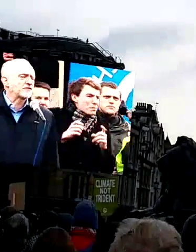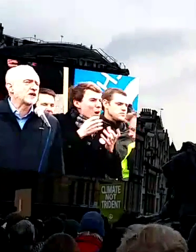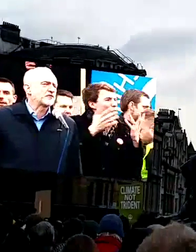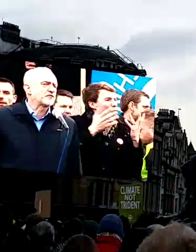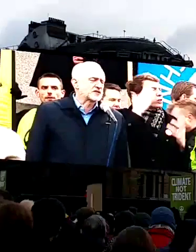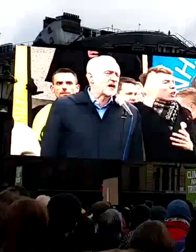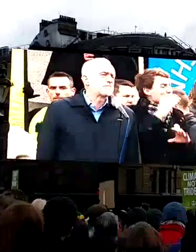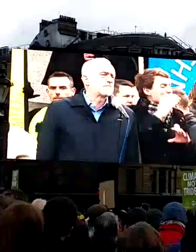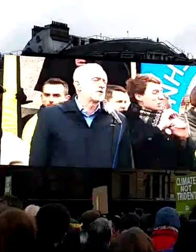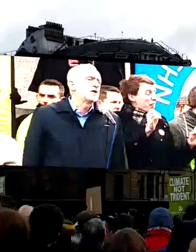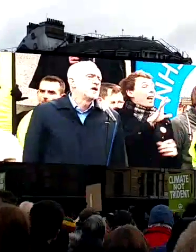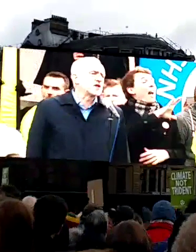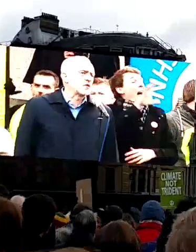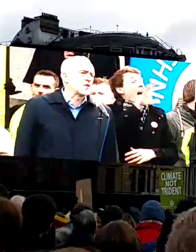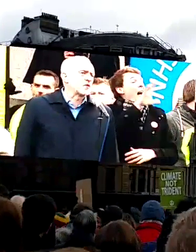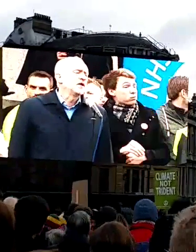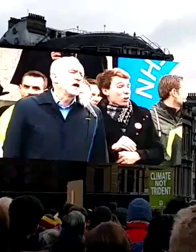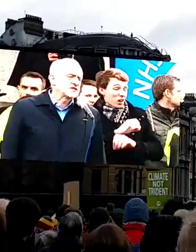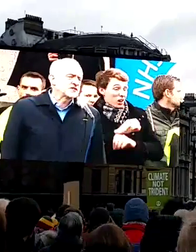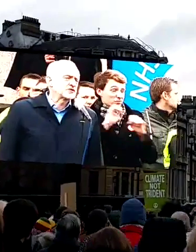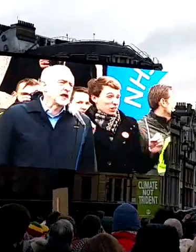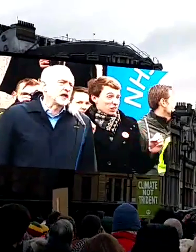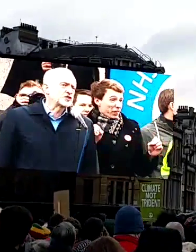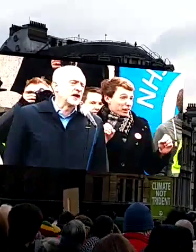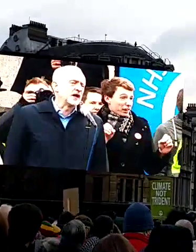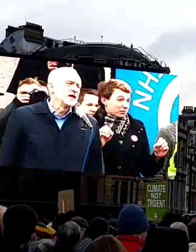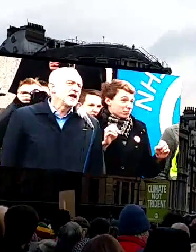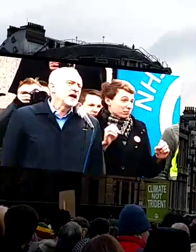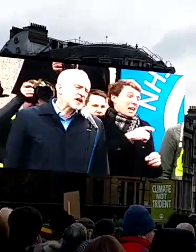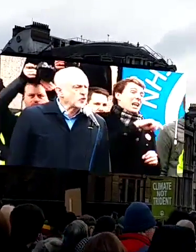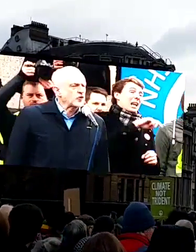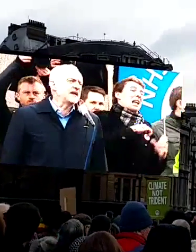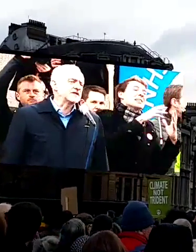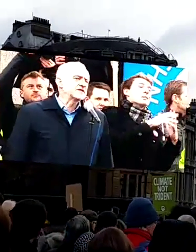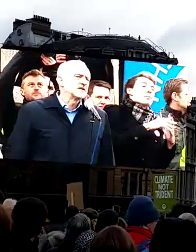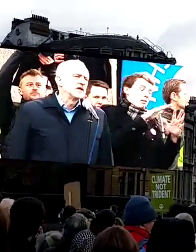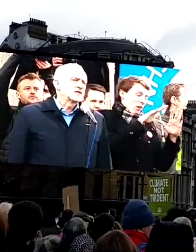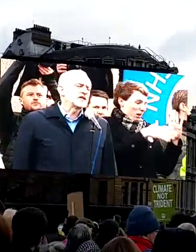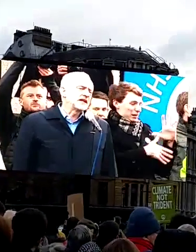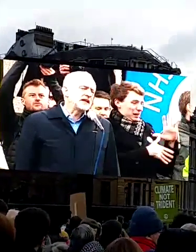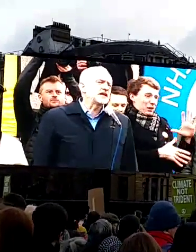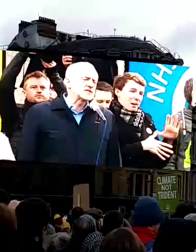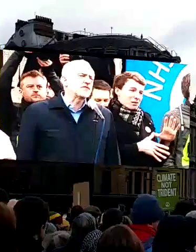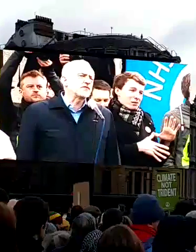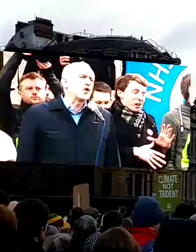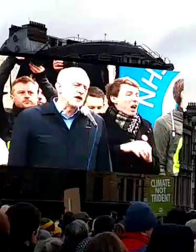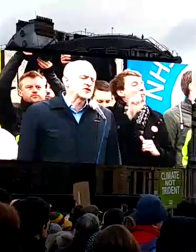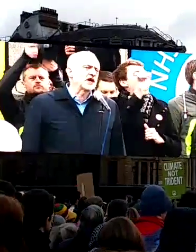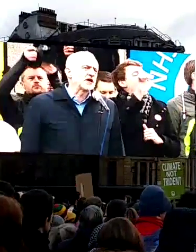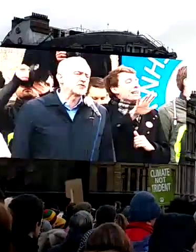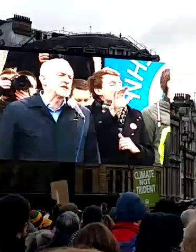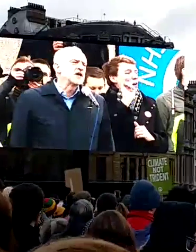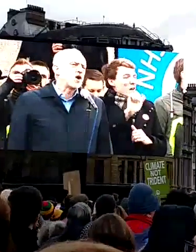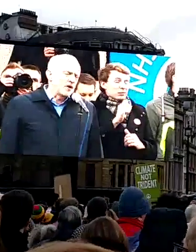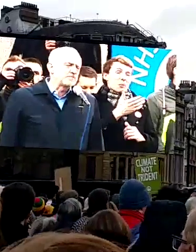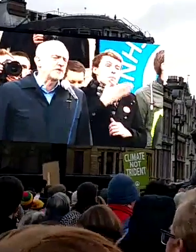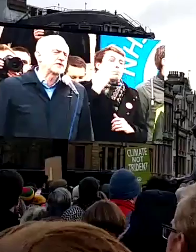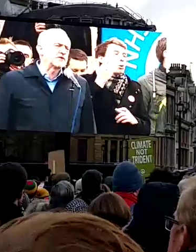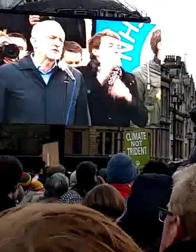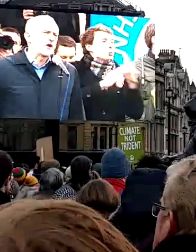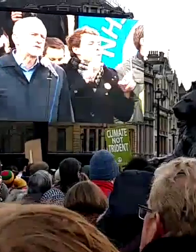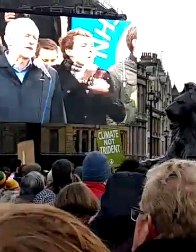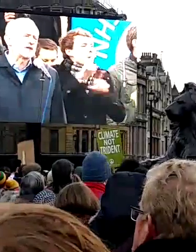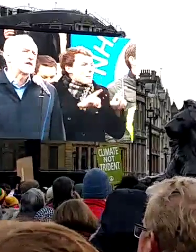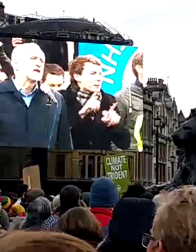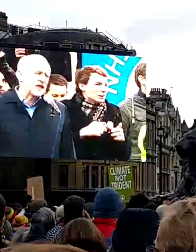America and Africa, for example, as well as Central Asia. It's a credit to the leaders of all those countries on